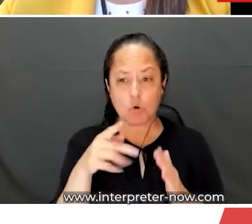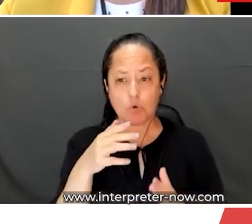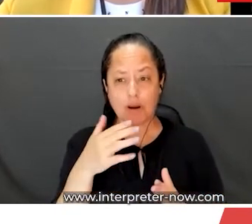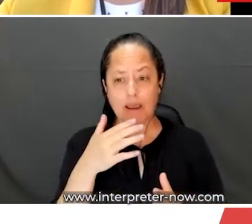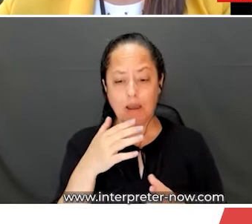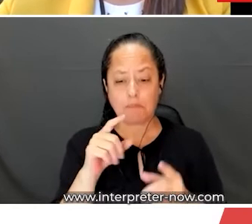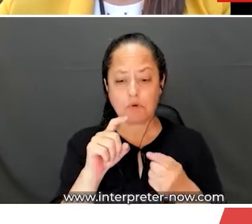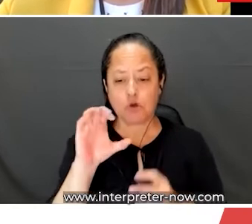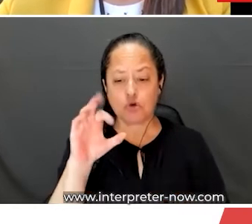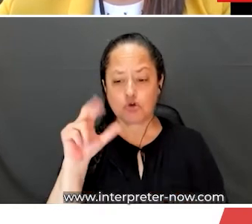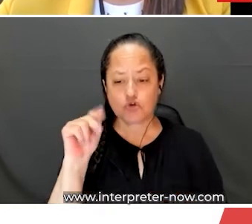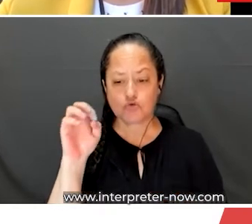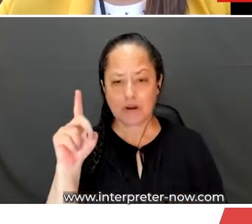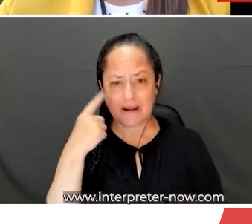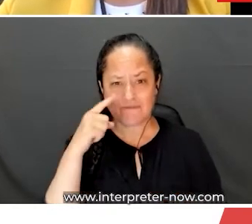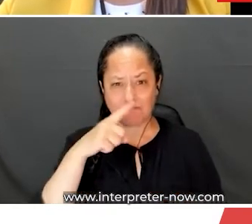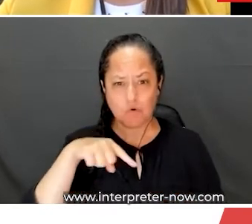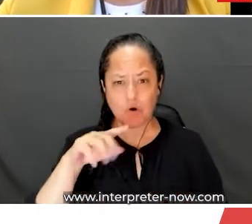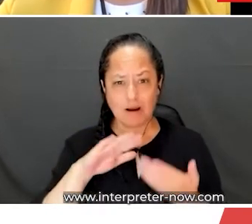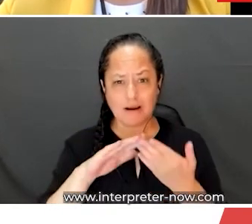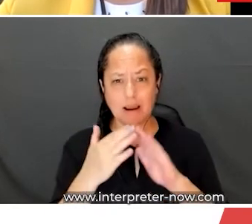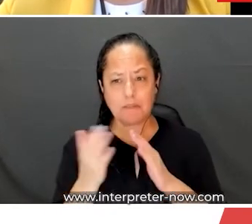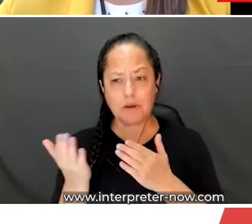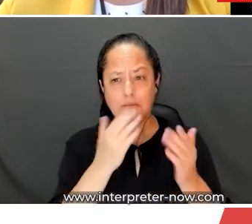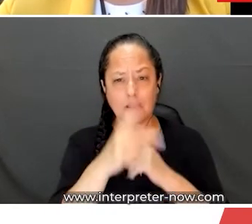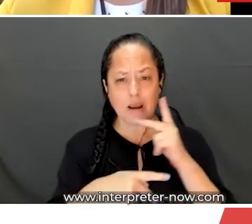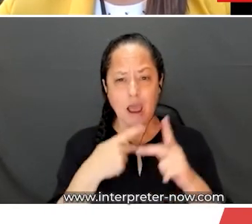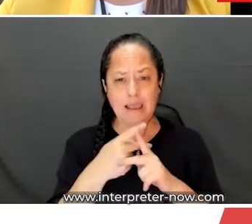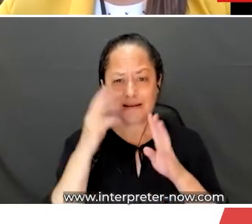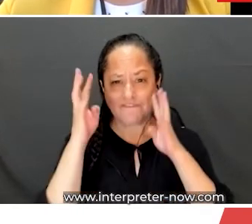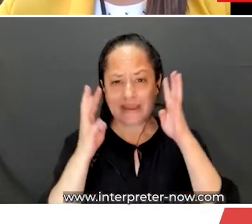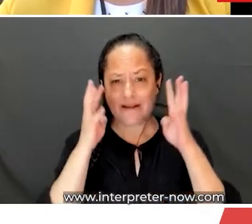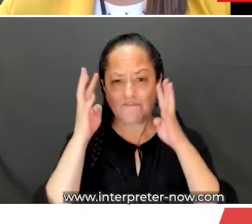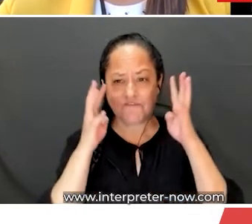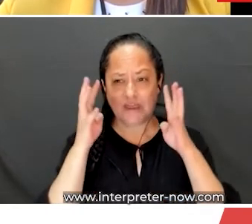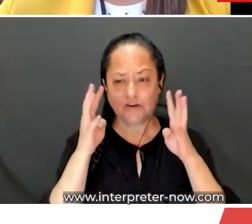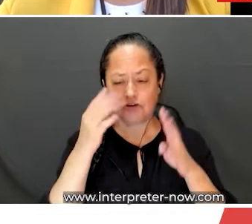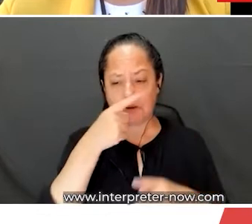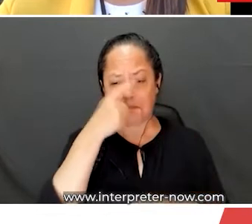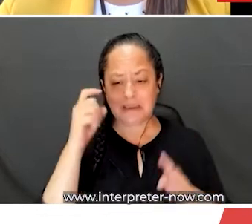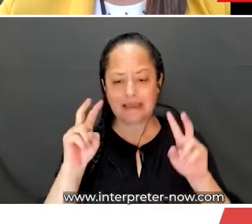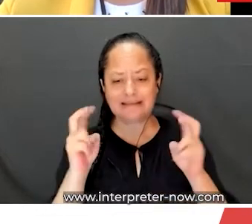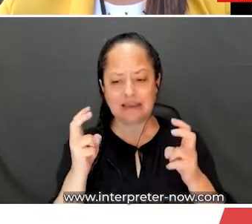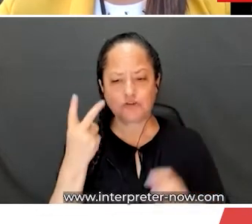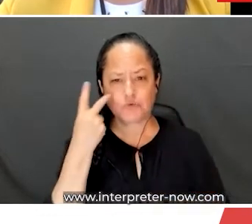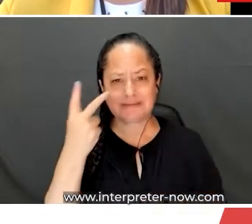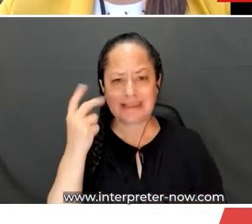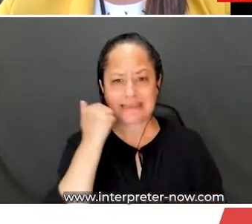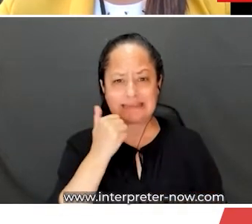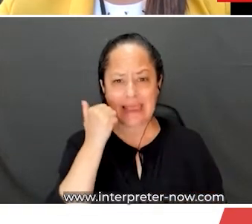community. We can bring a type of innovation because of the issues that we see daily